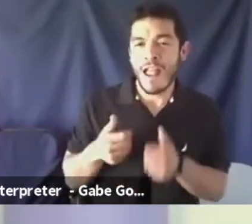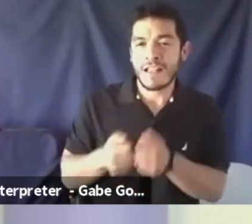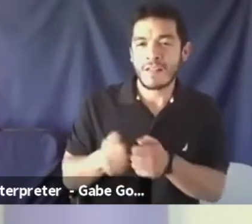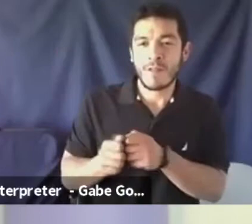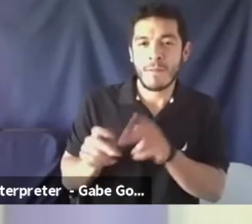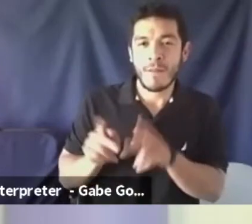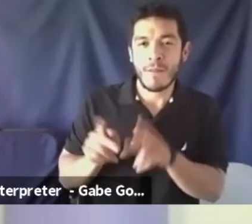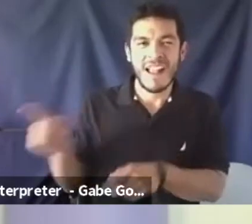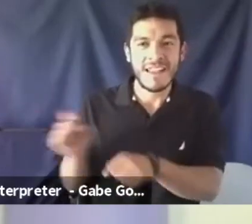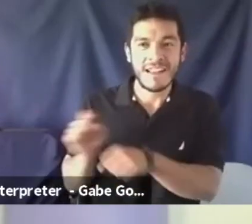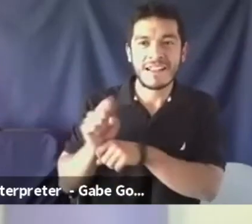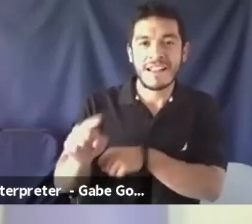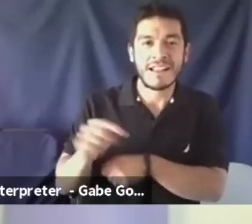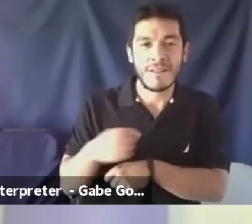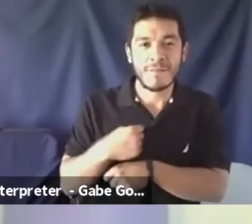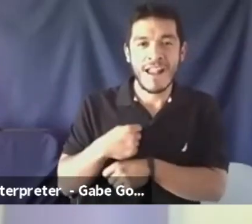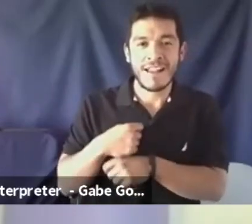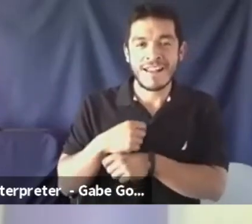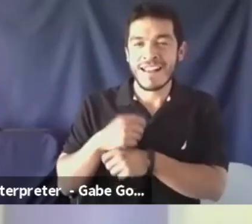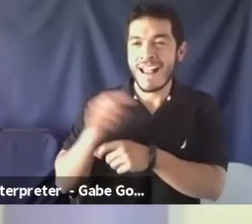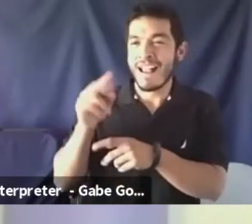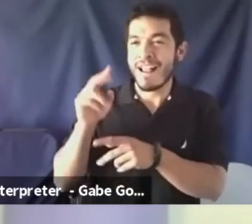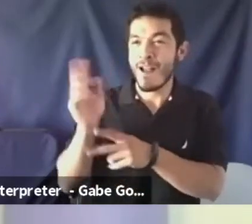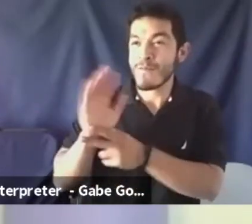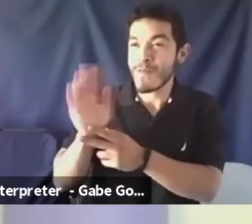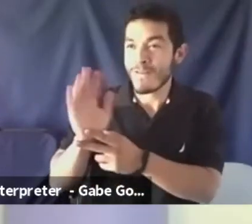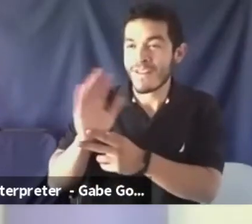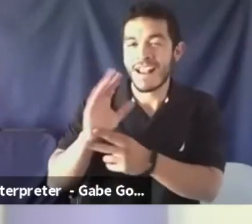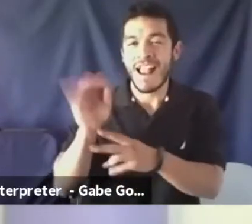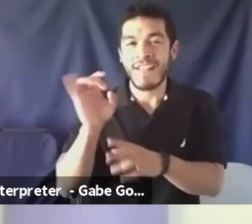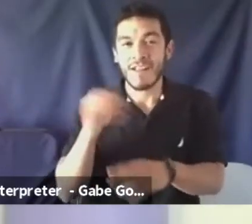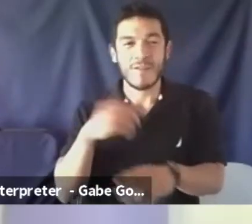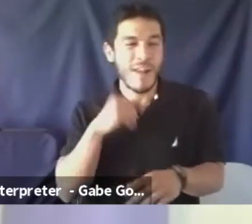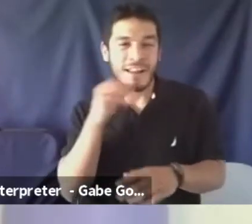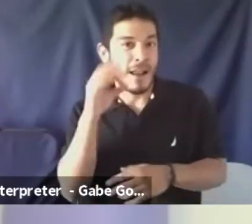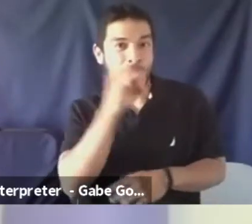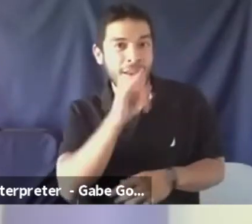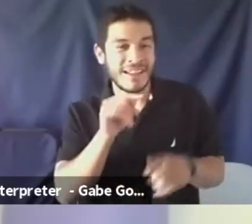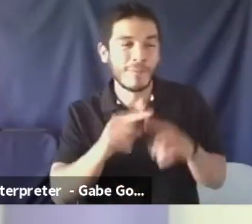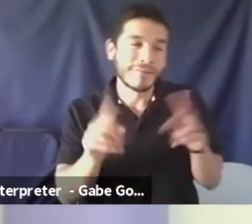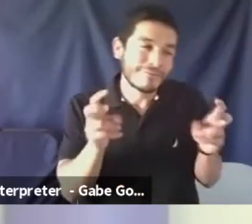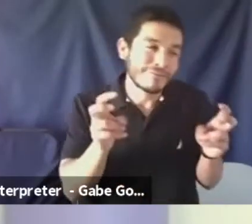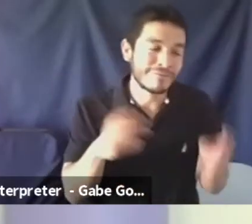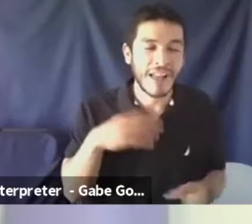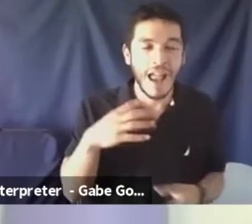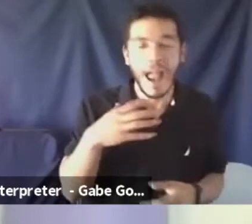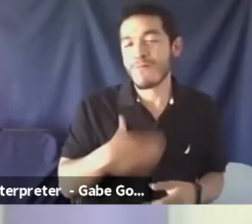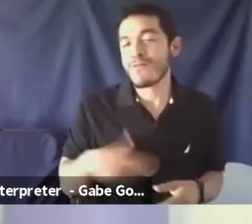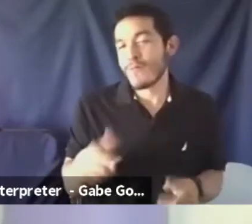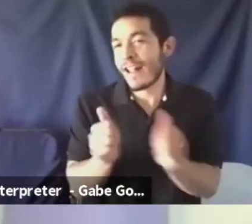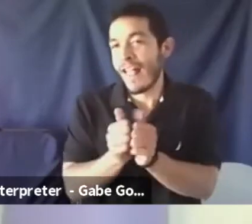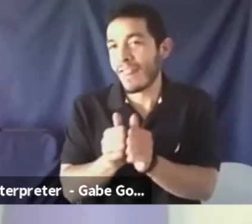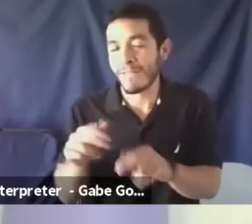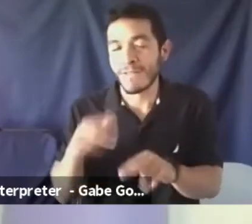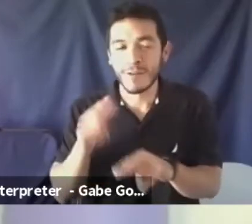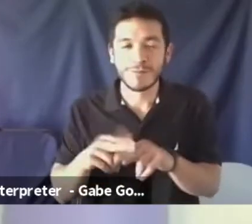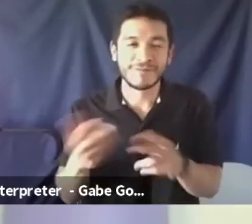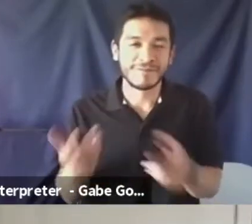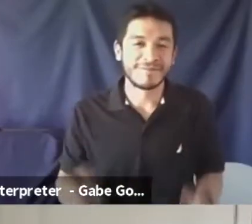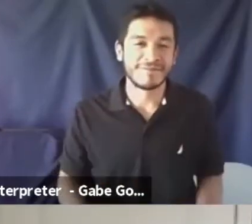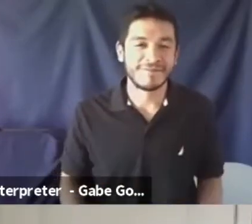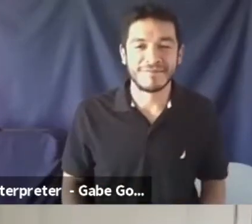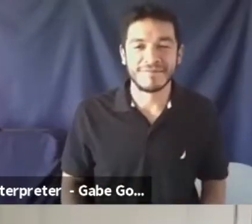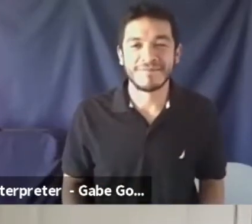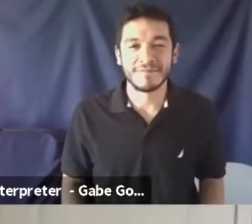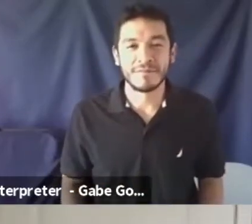they were sending me screenshots and videos, so I didn't miss it. But I wish we were together. Yes. I